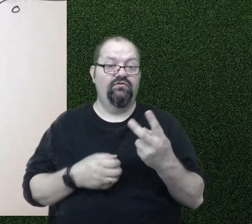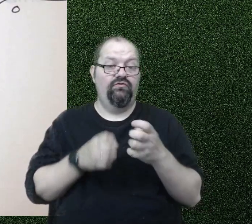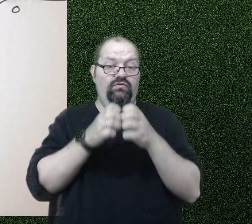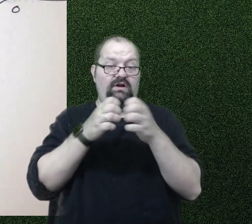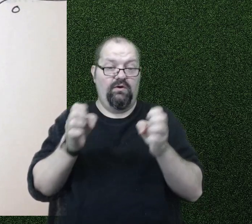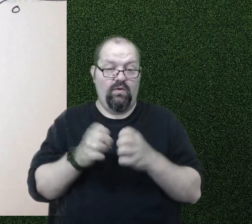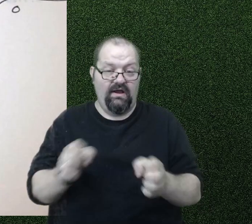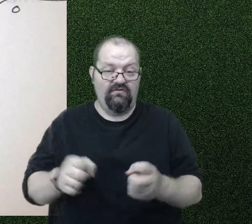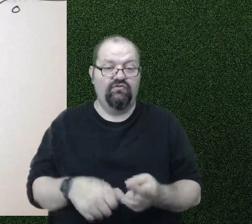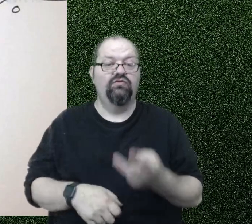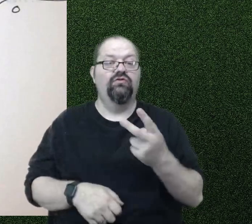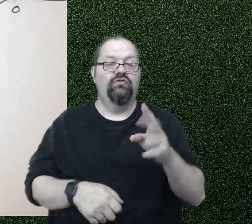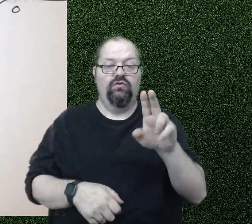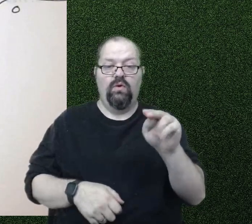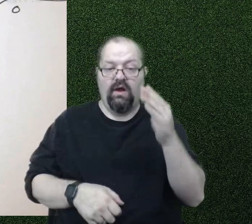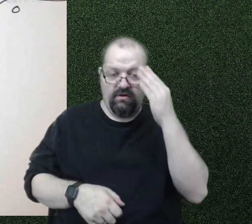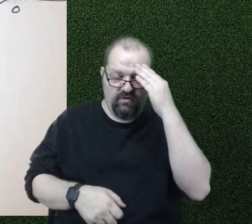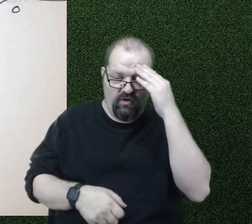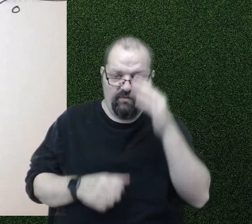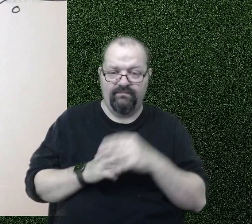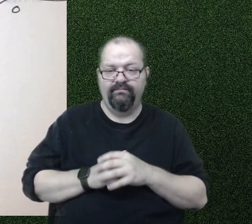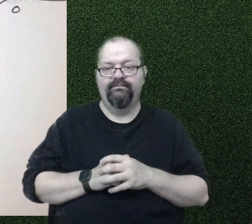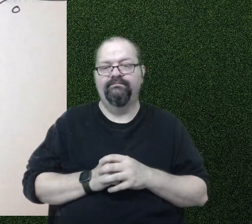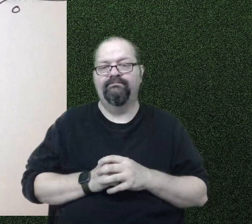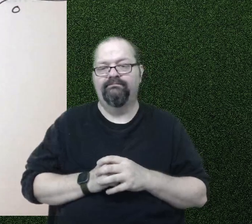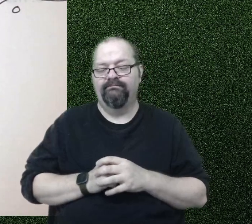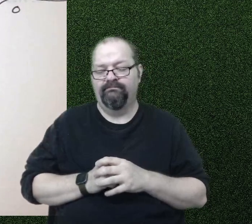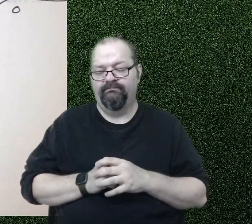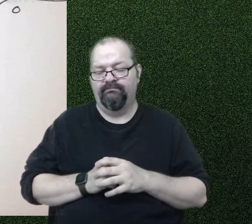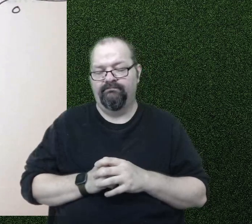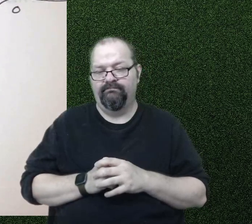of forces in the x direction,